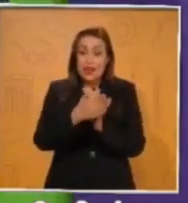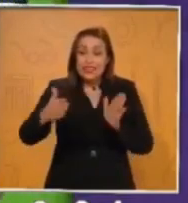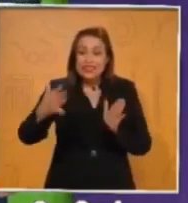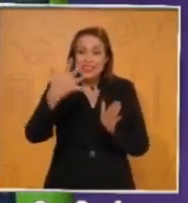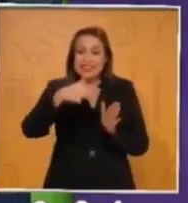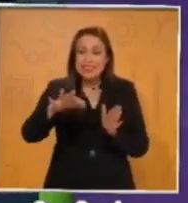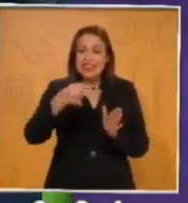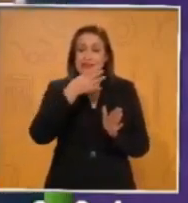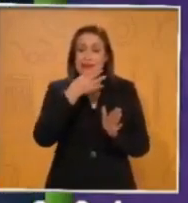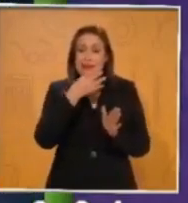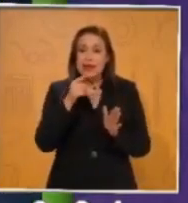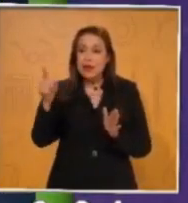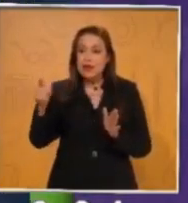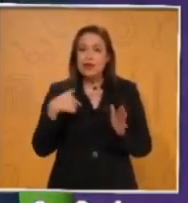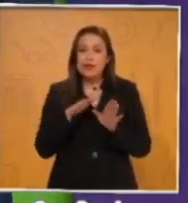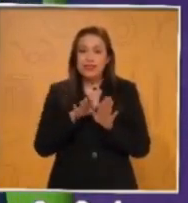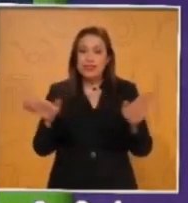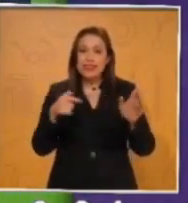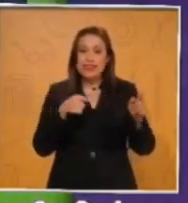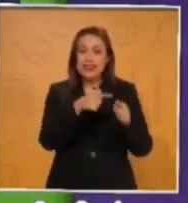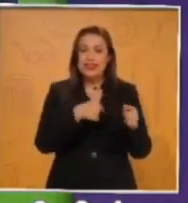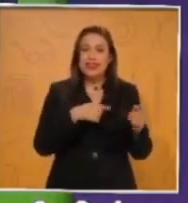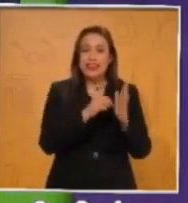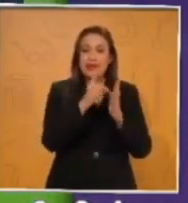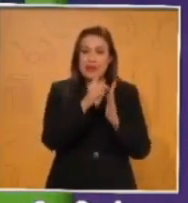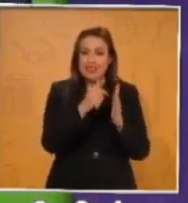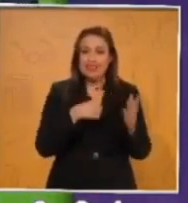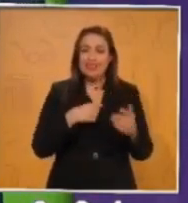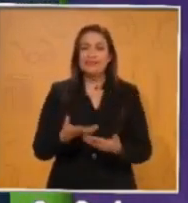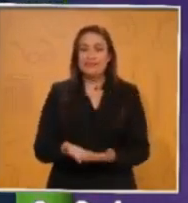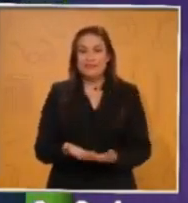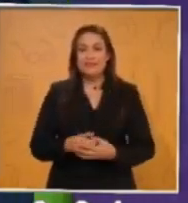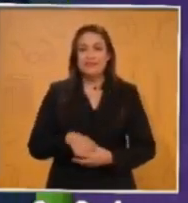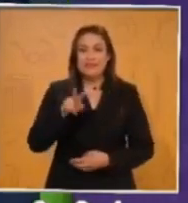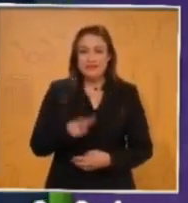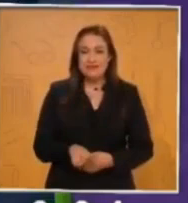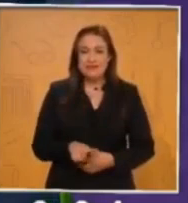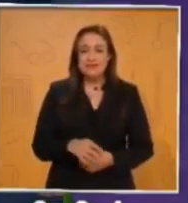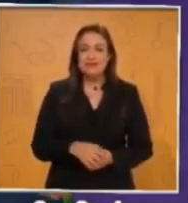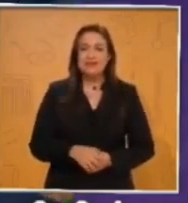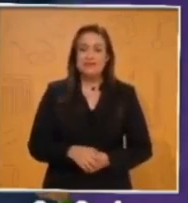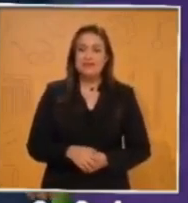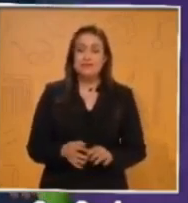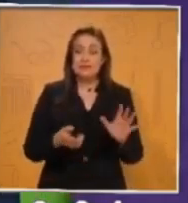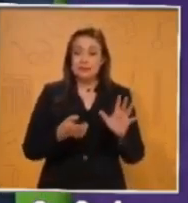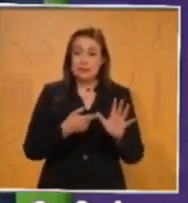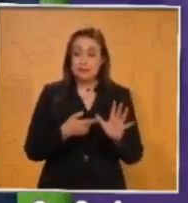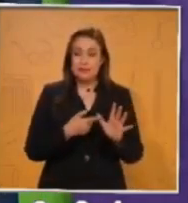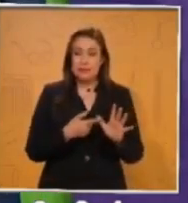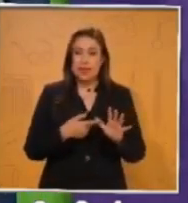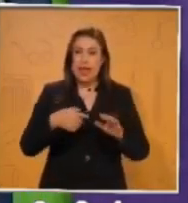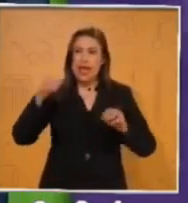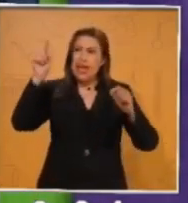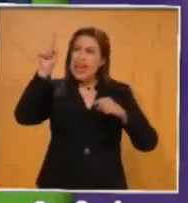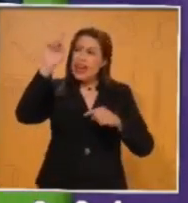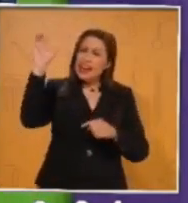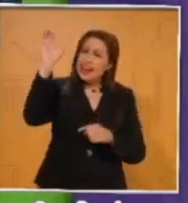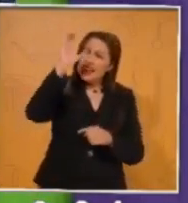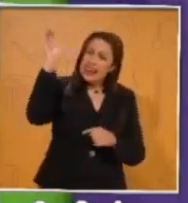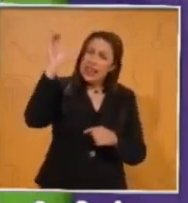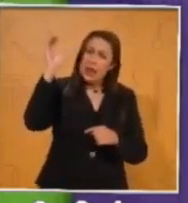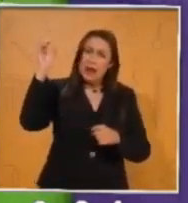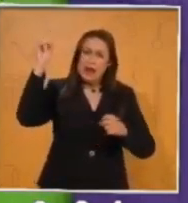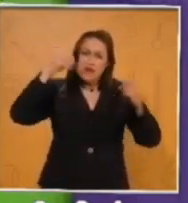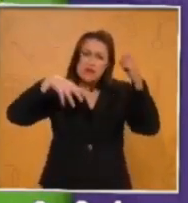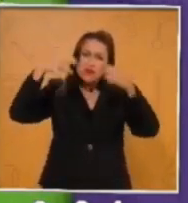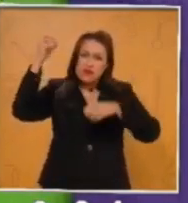the weather conditions. The weather was rainy in our first day in New